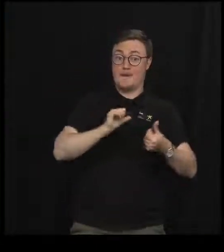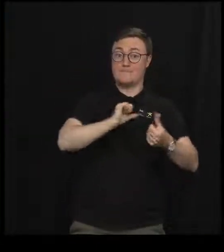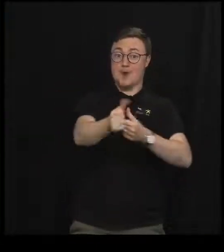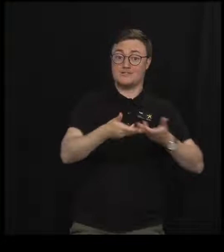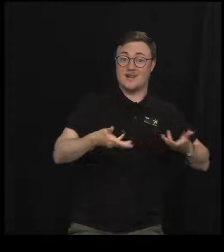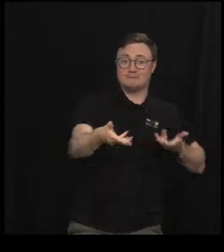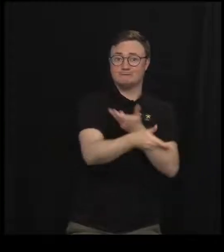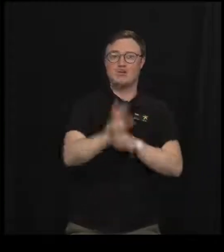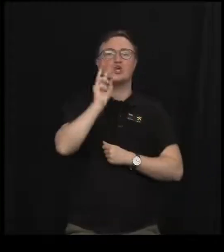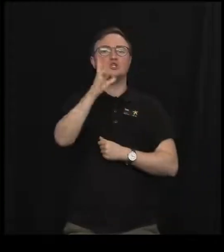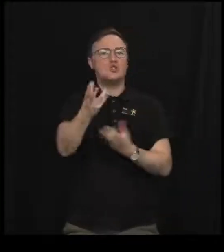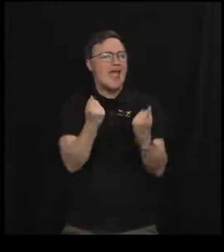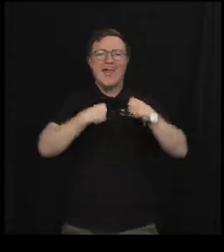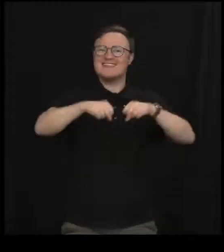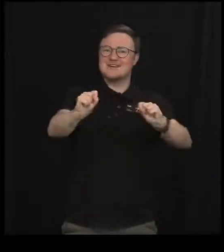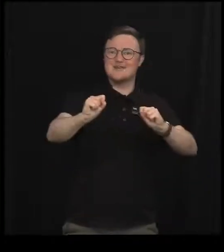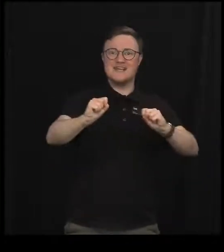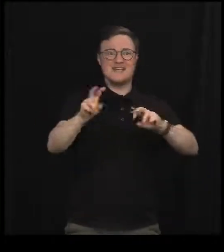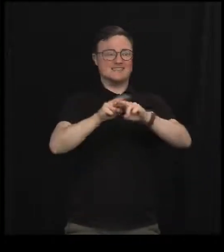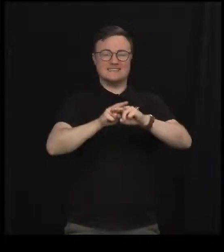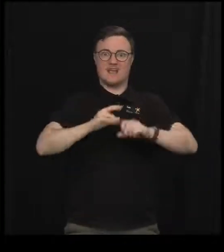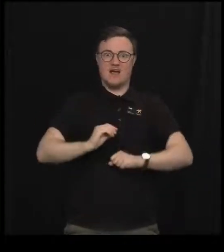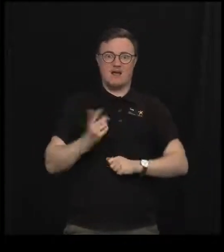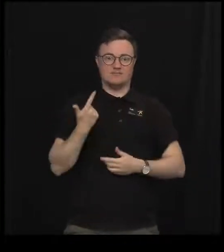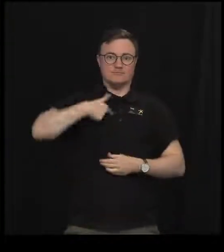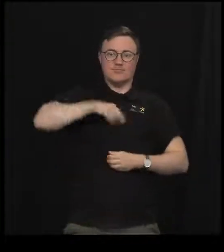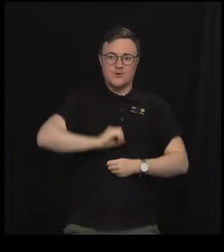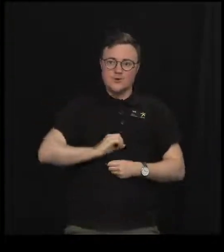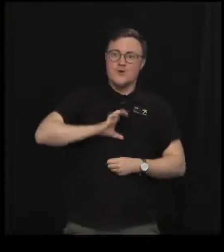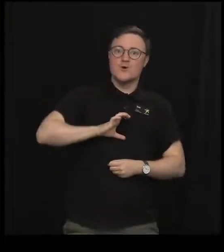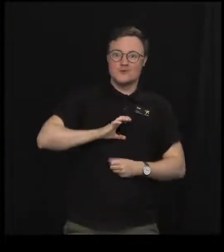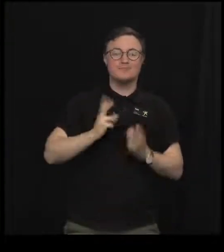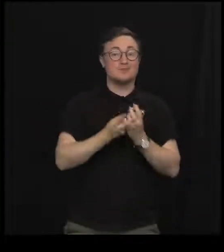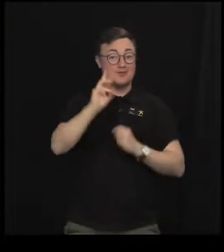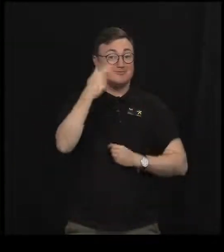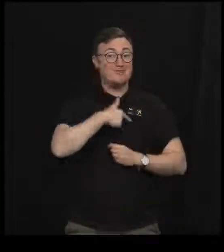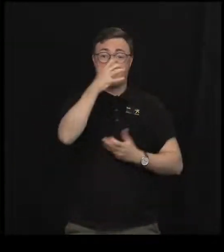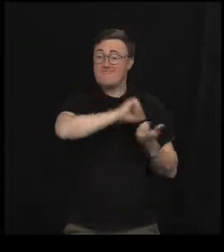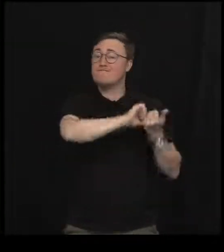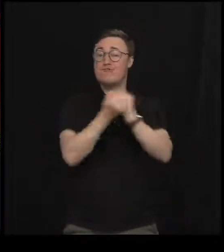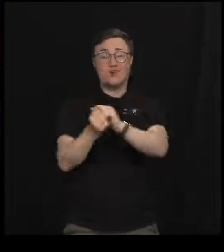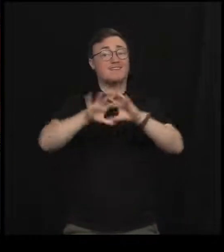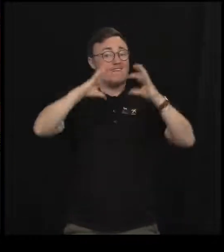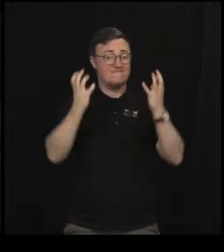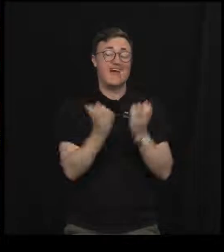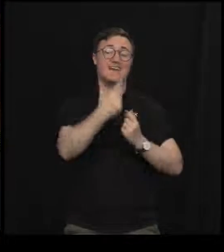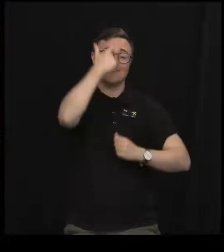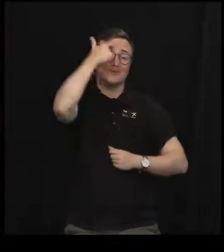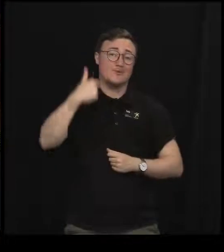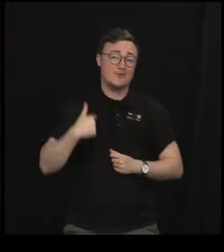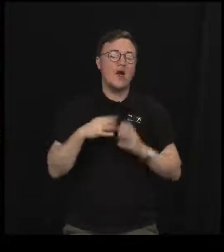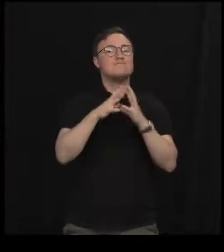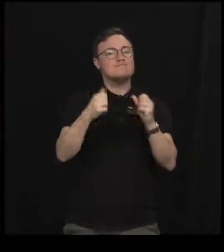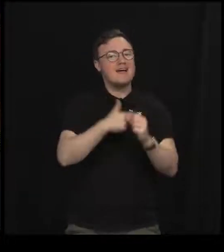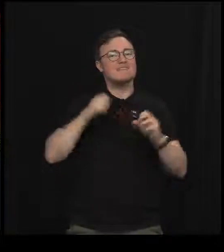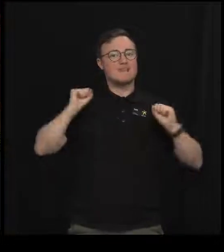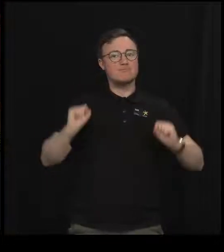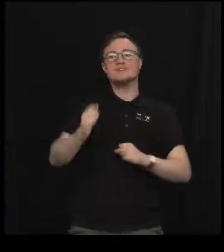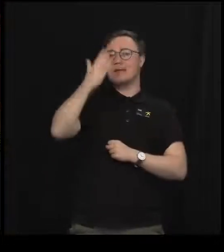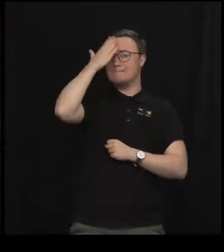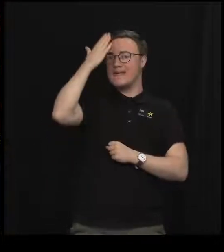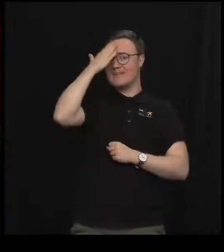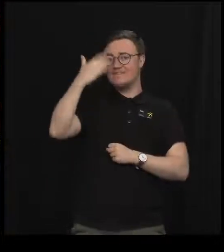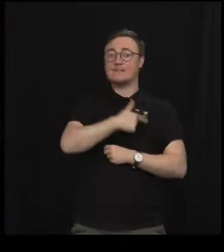new energy can help us really change the world much faster if we are aware of our own arrogance and